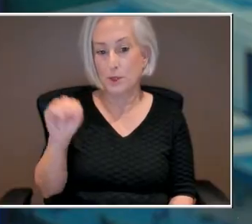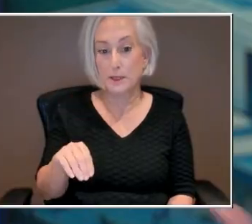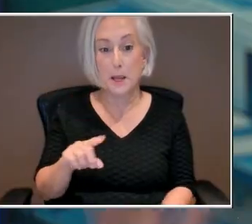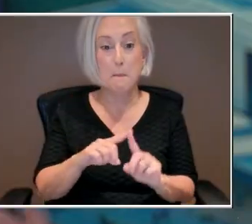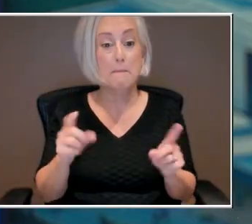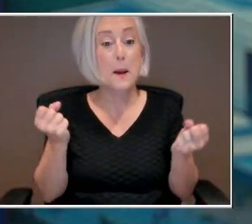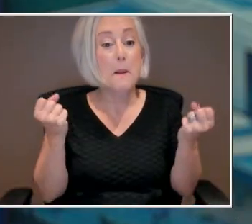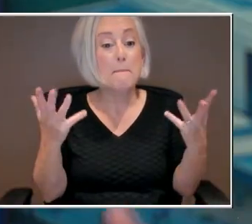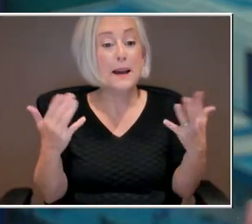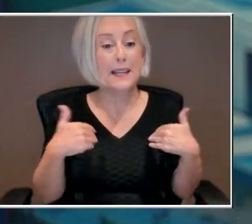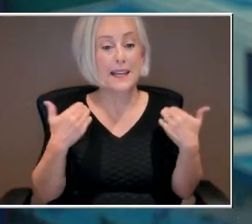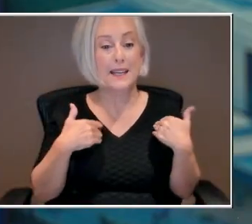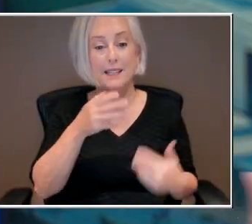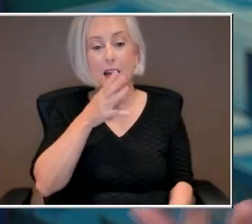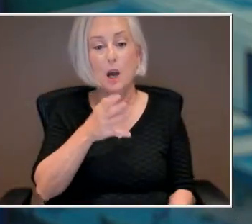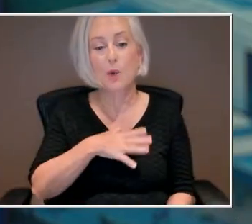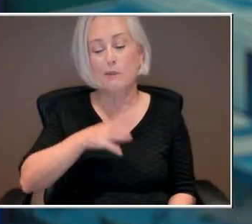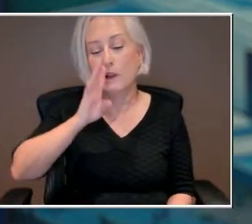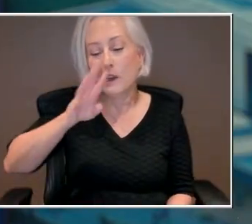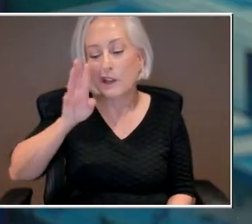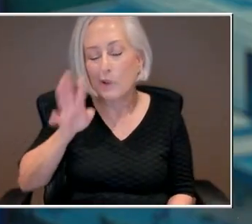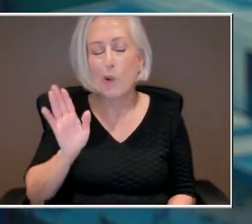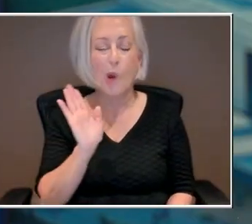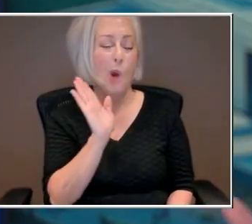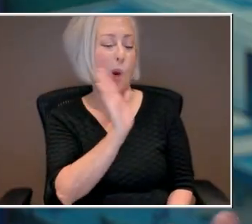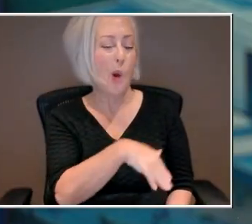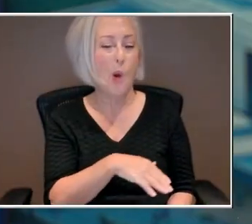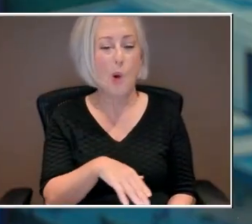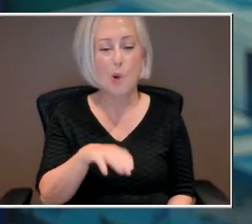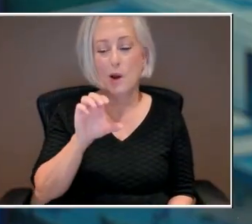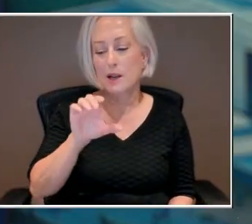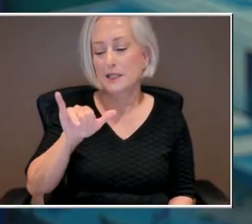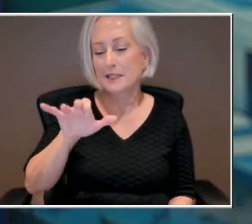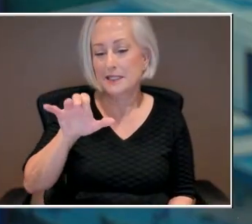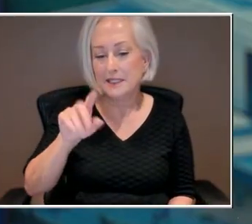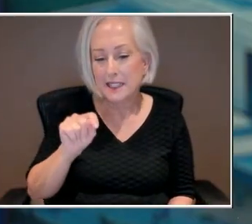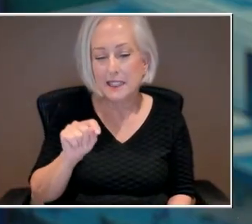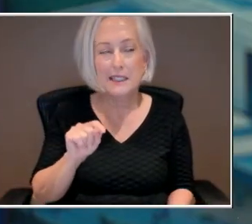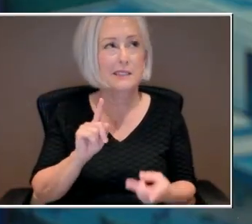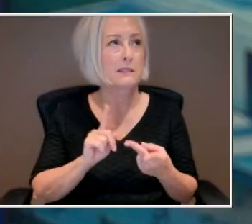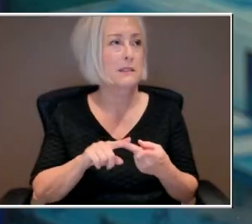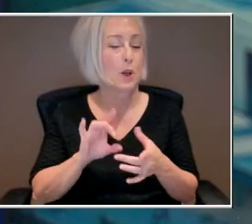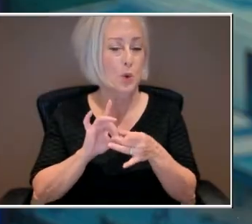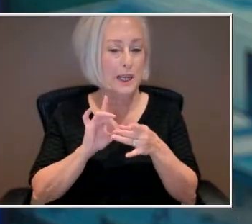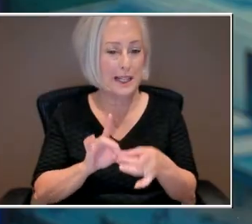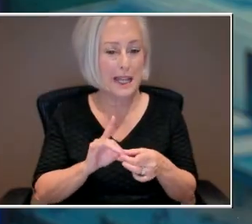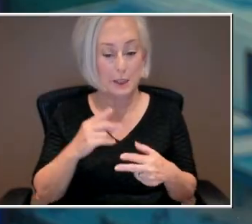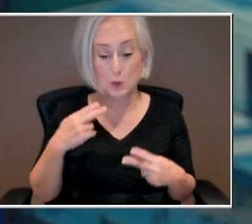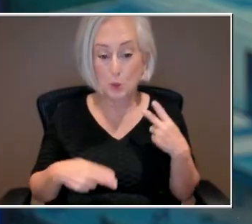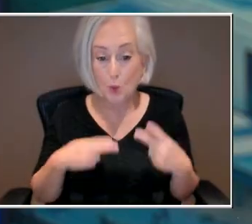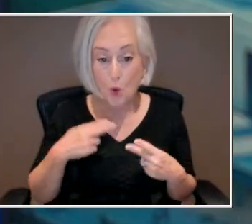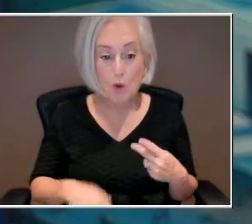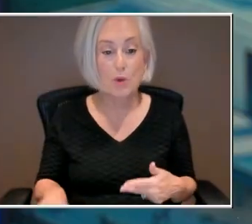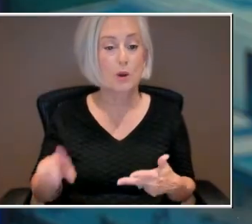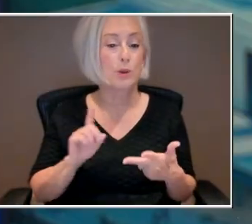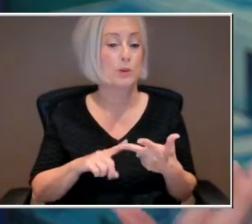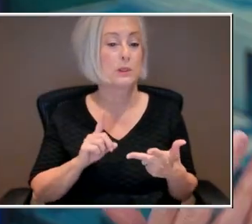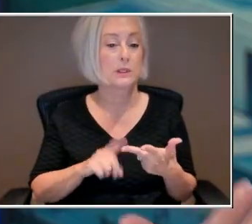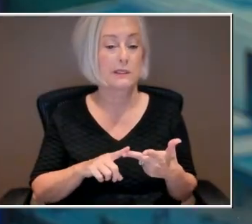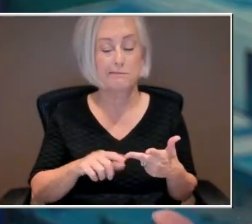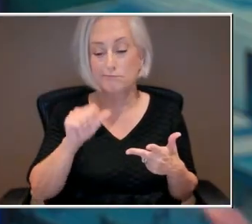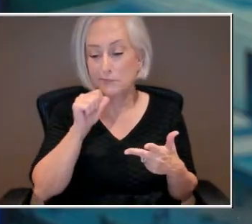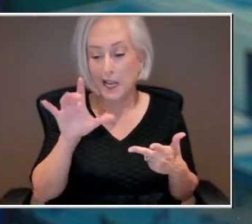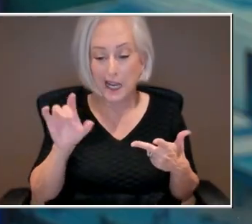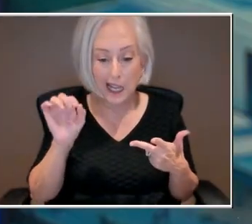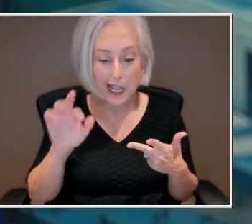or told it's benign or it's a cyst or it's related to your hormones. And so it's really unusual to have that gut feeling and